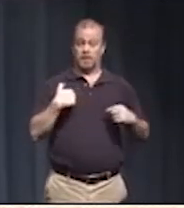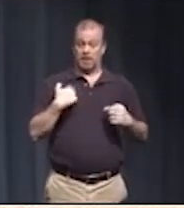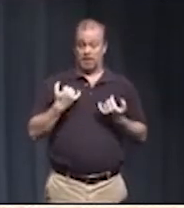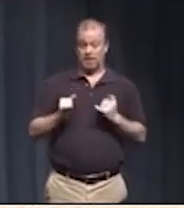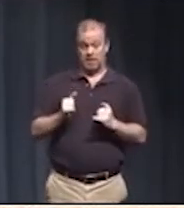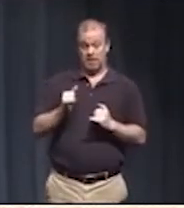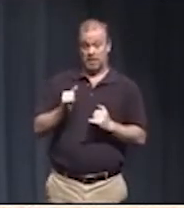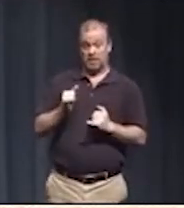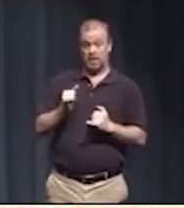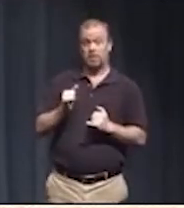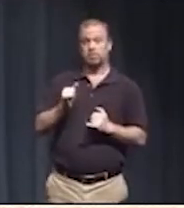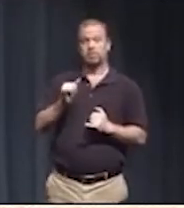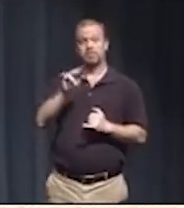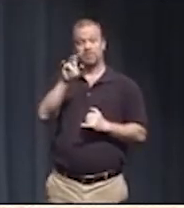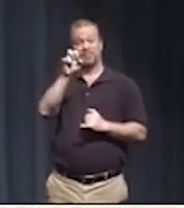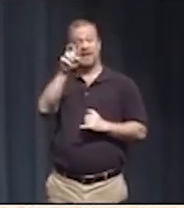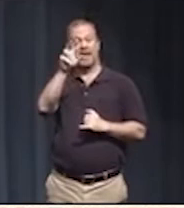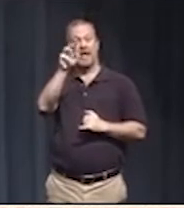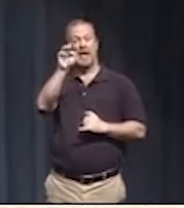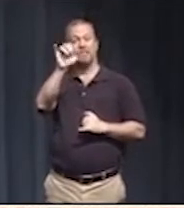jeans.